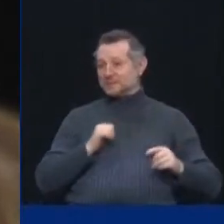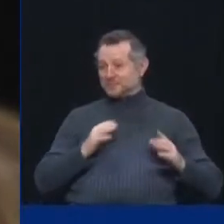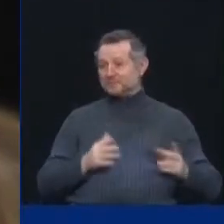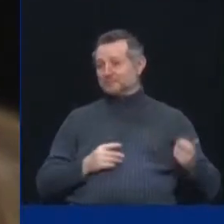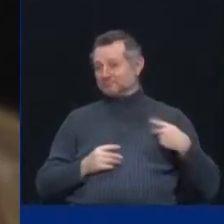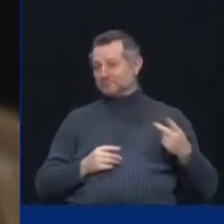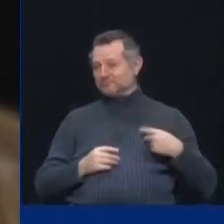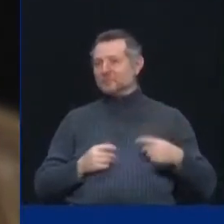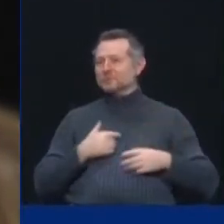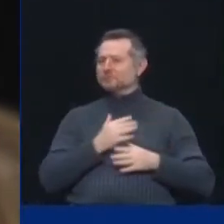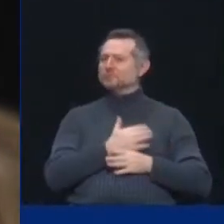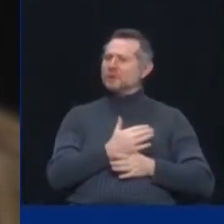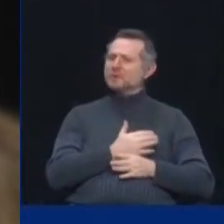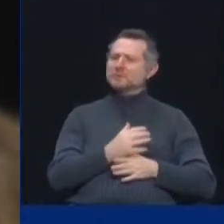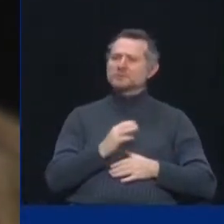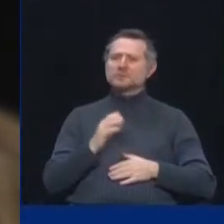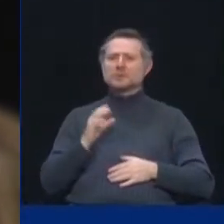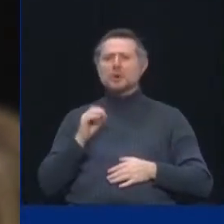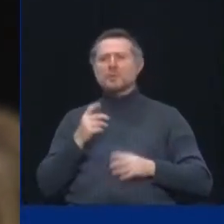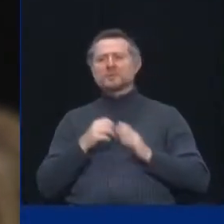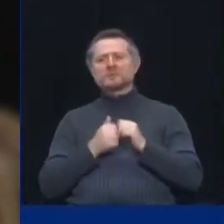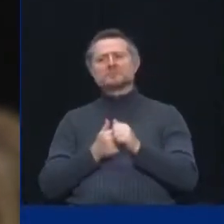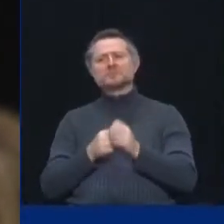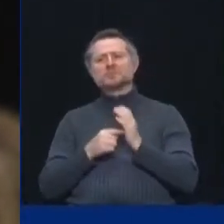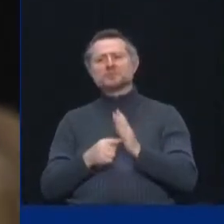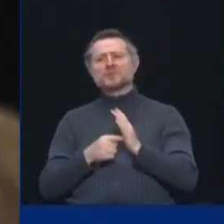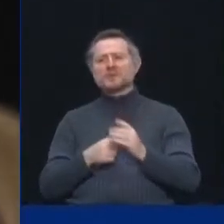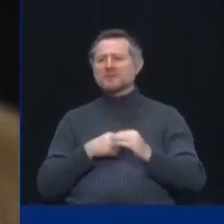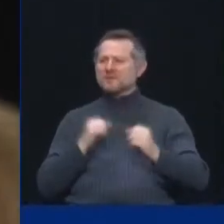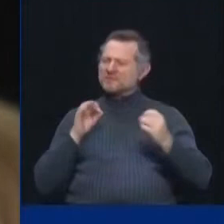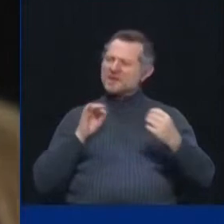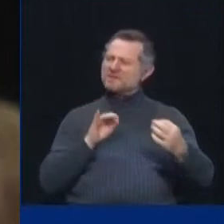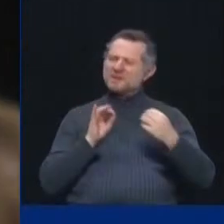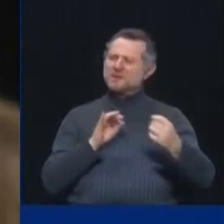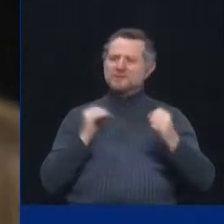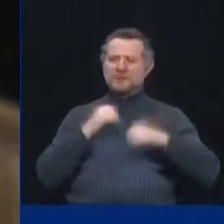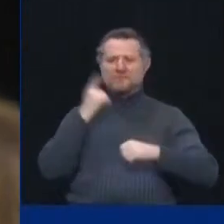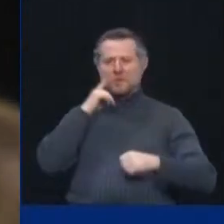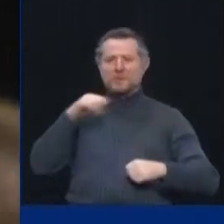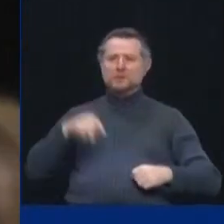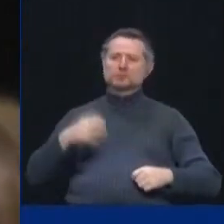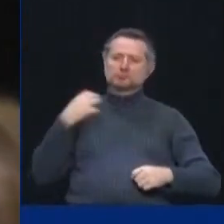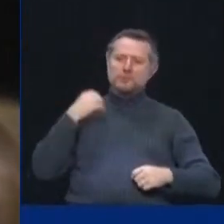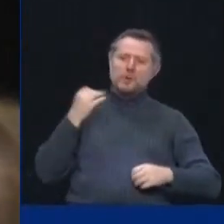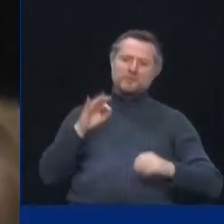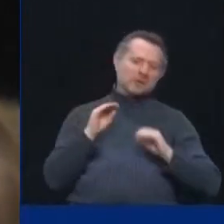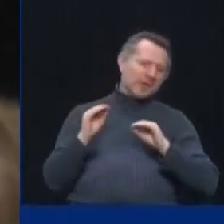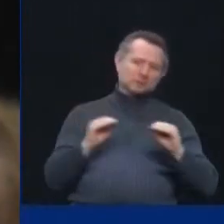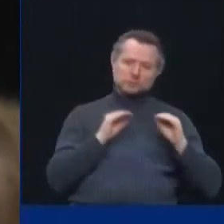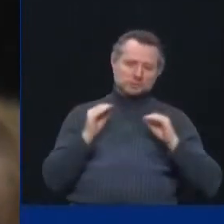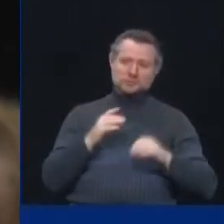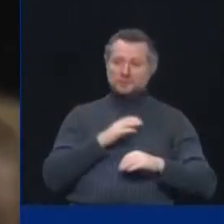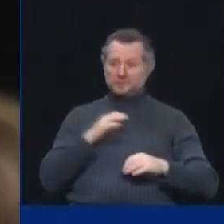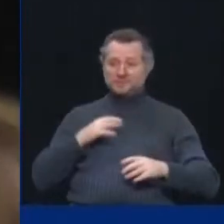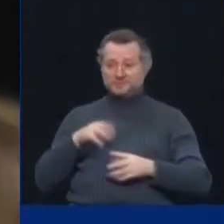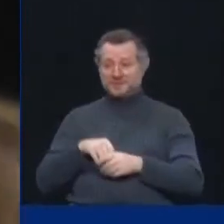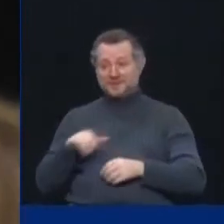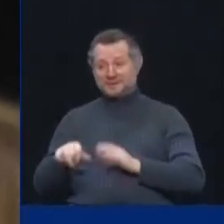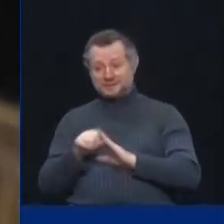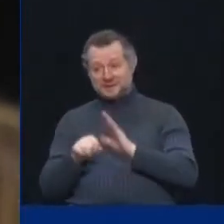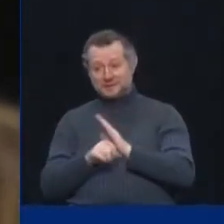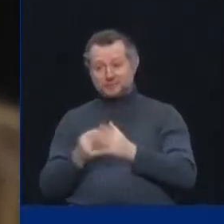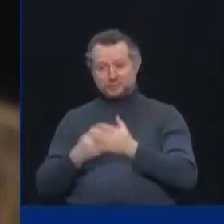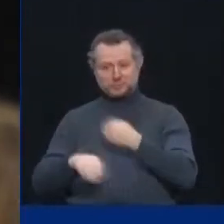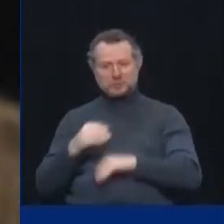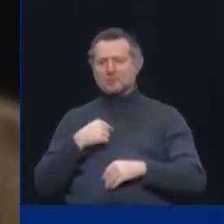City with, and we're out there fighting the good fight, our chair of the education committee, making sure that in our state budget, as our governor mentioned, that we